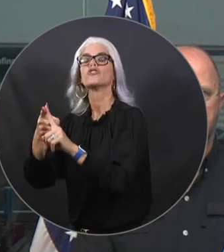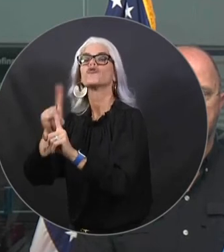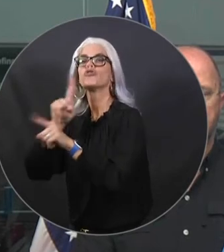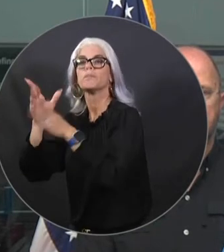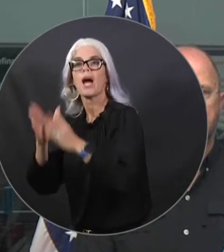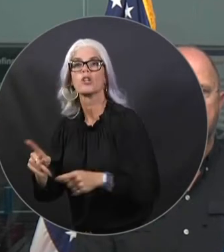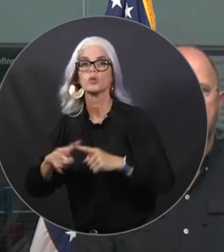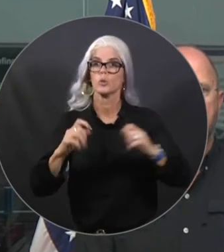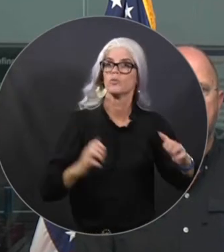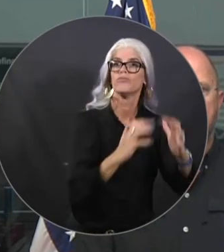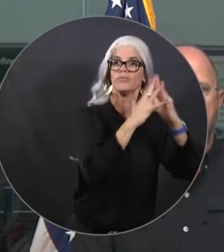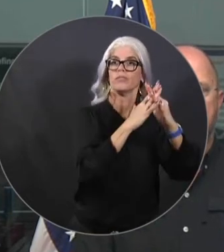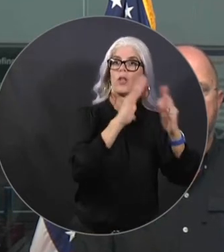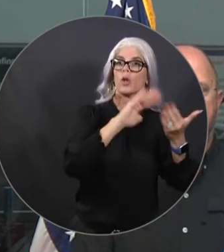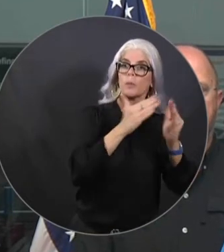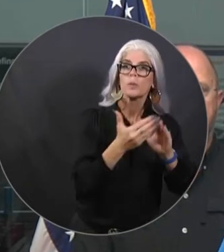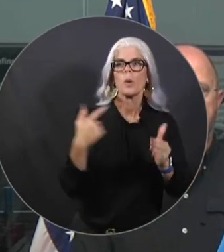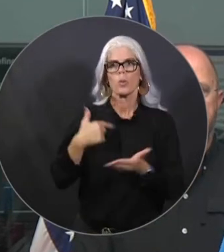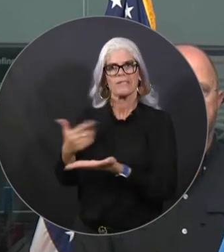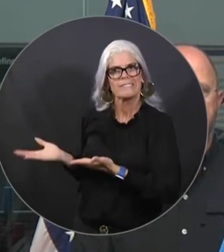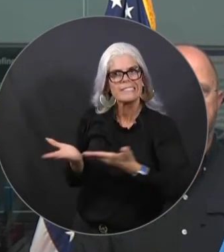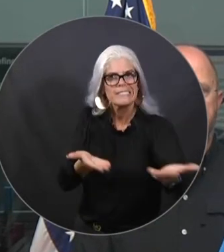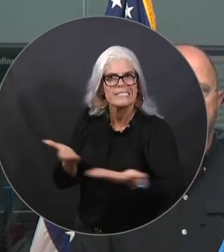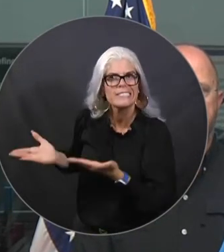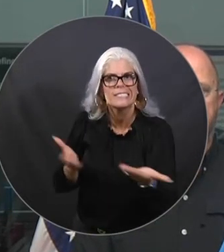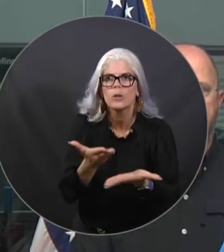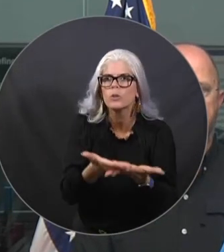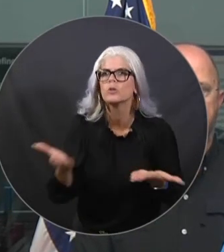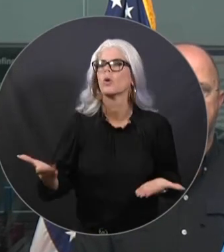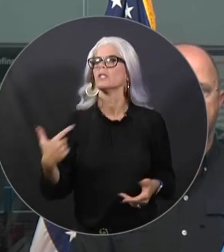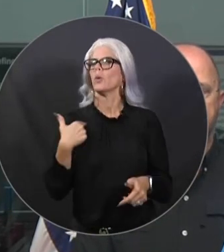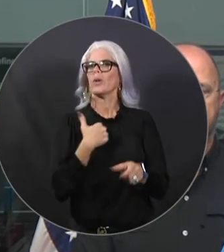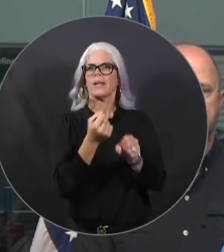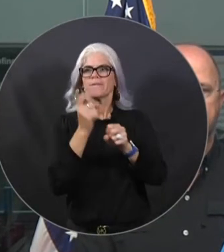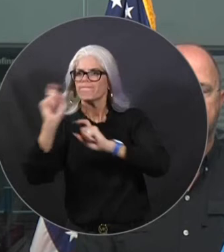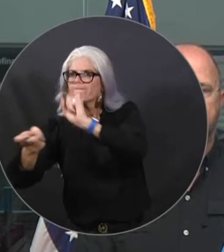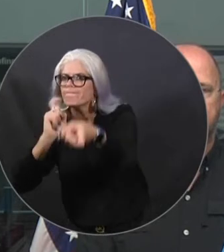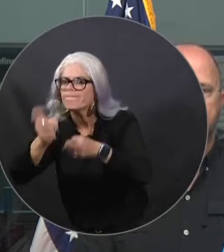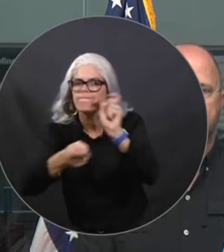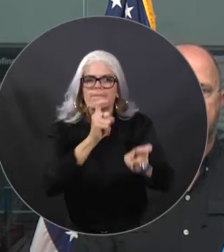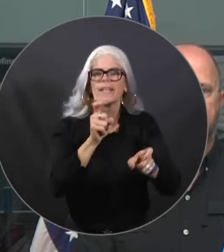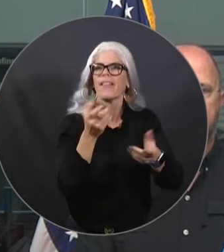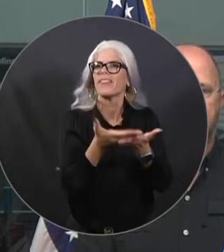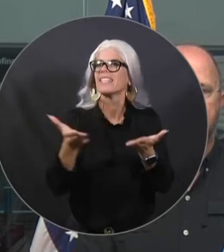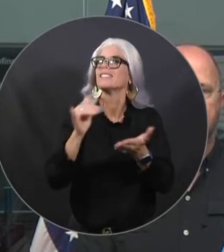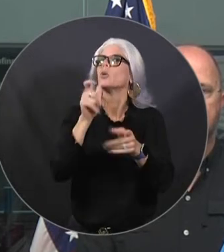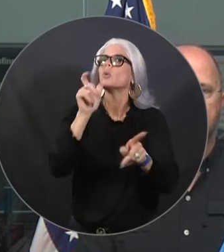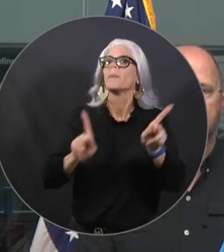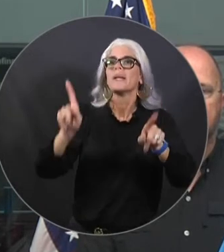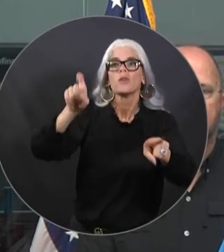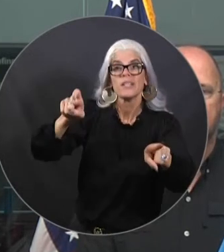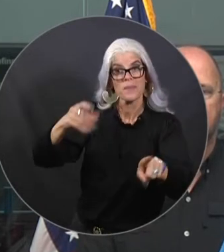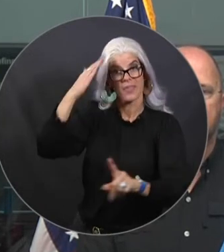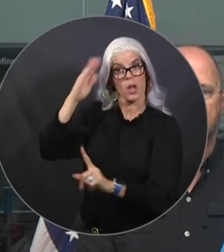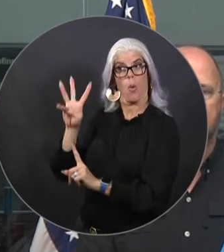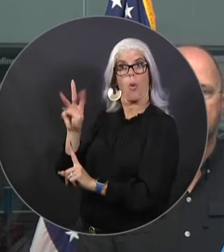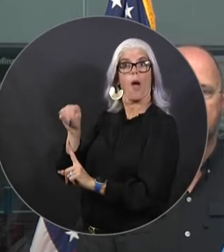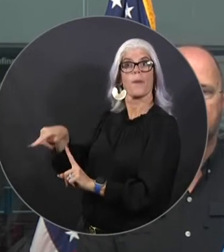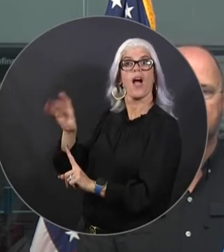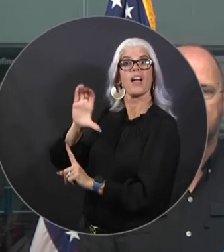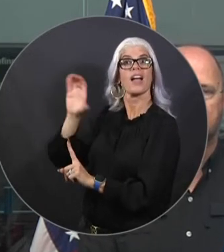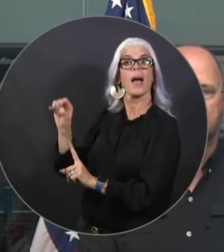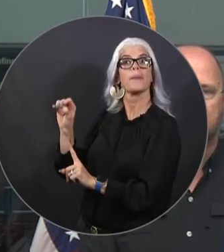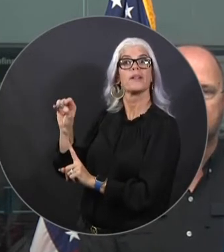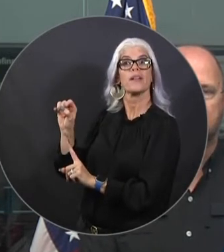and services to those people who need them. So as a company and as fellow Floridians, when our friends, our neighbors, and our loved ones need